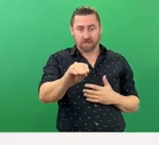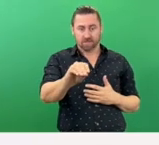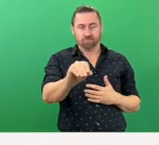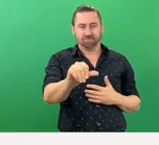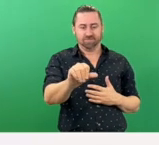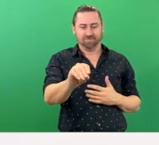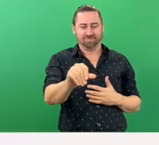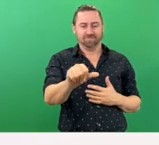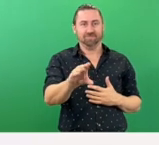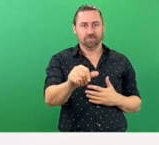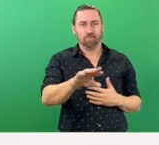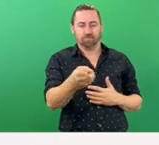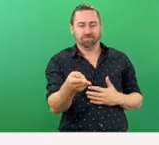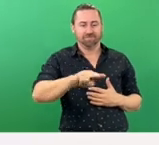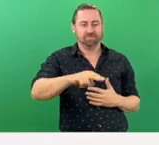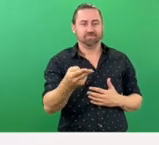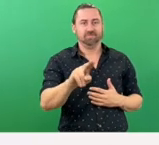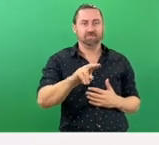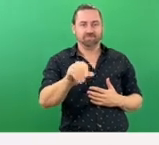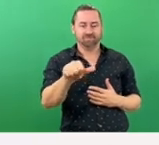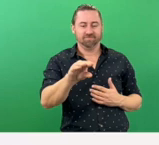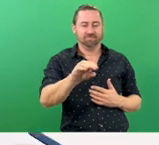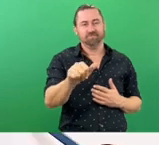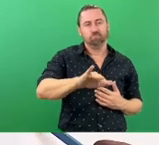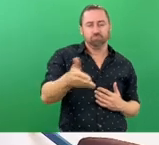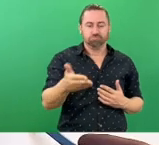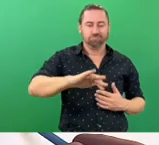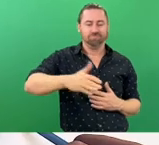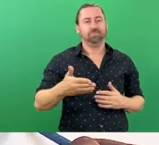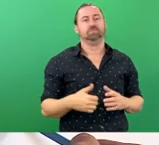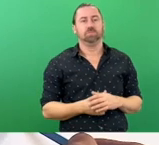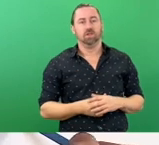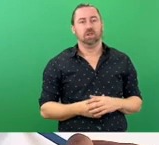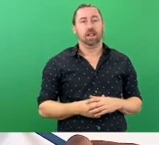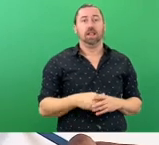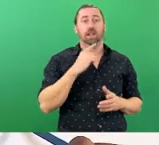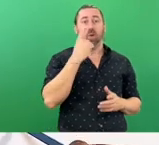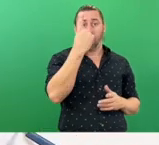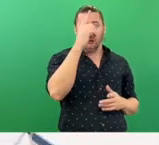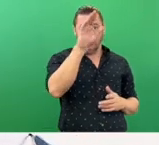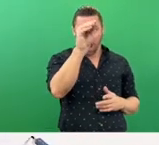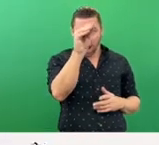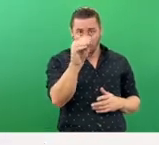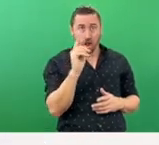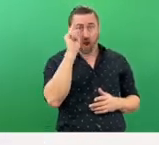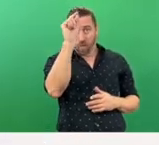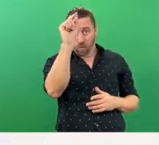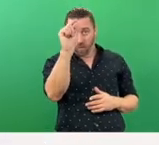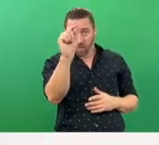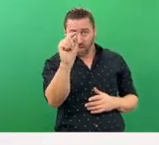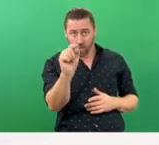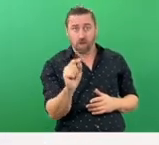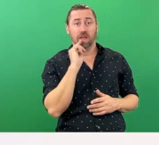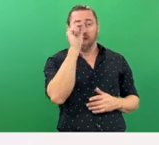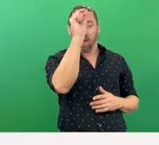pencil in your fingers to get a line variety. You can also, in the course of making one line, if you're spinning that pencil,